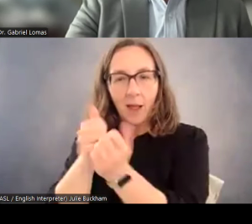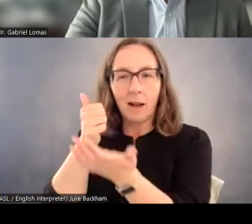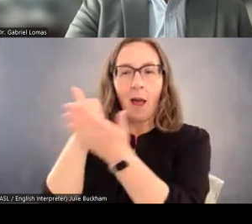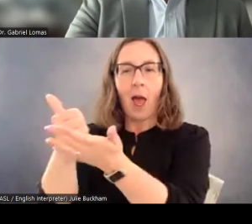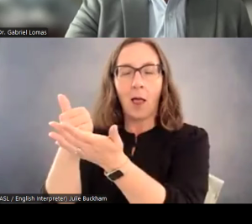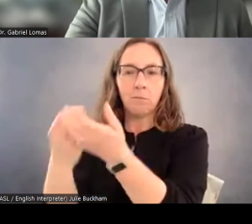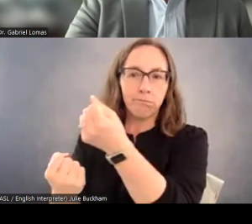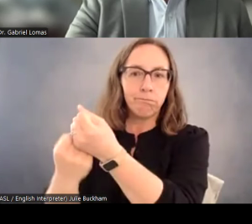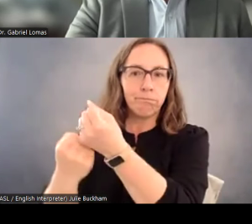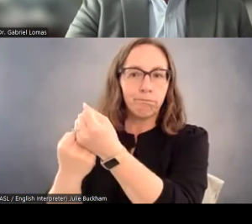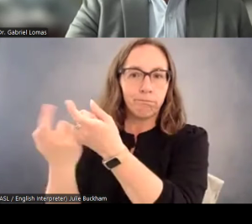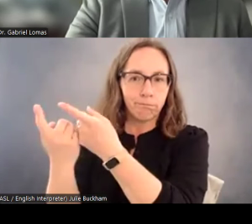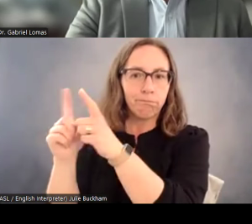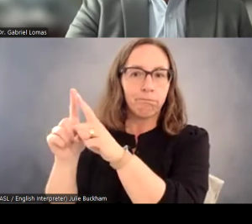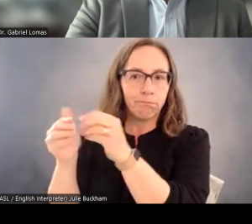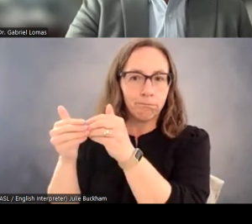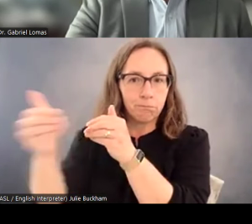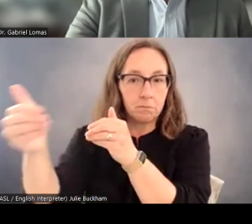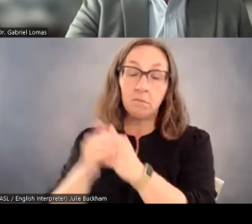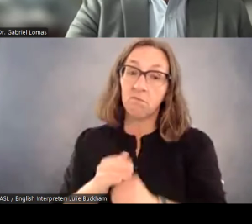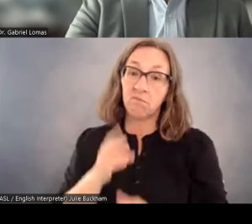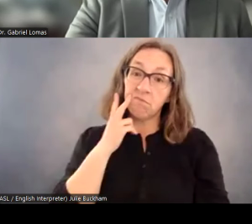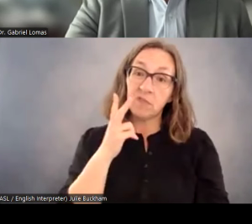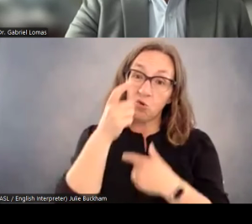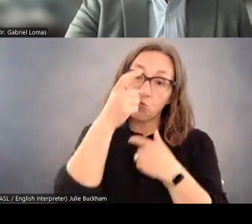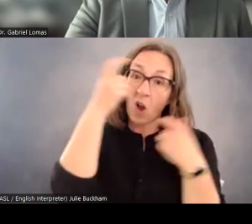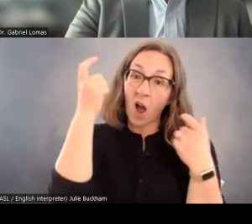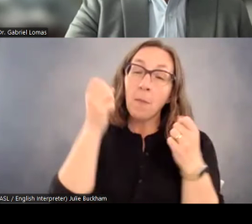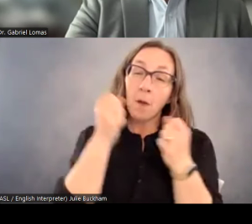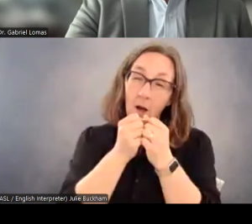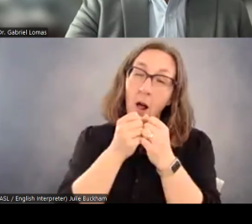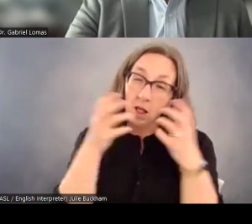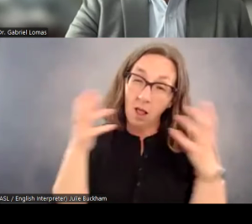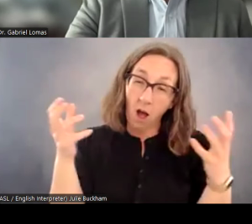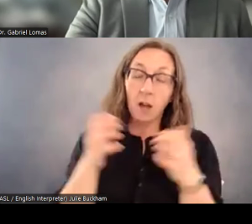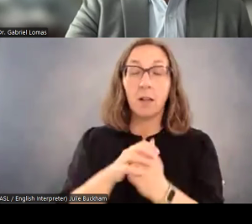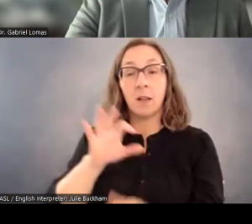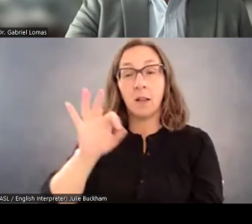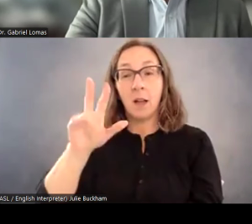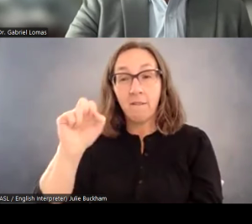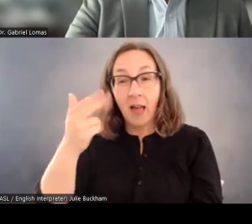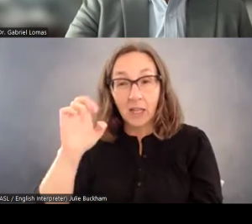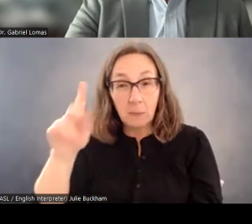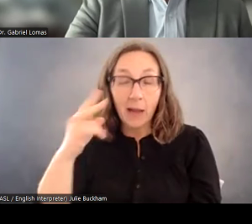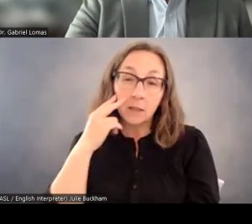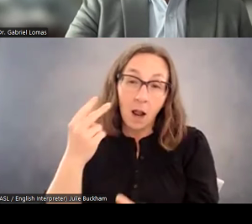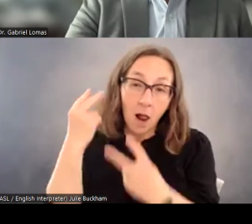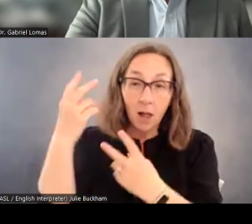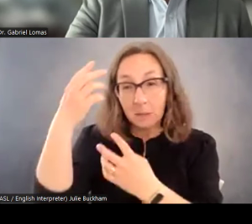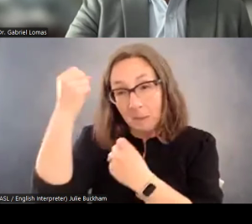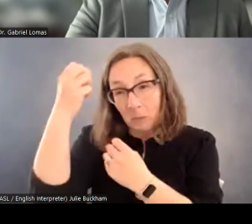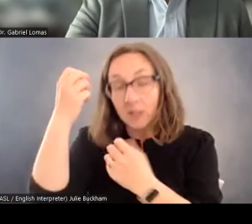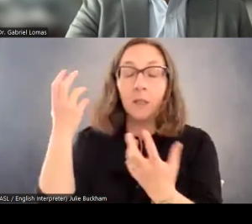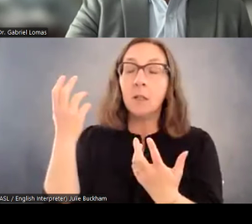You'll see that there's a lot of trauma for her, a lot of flashbacks for her, and ongoing issues she's had to deal